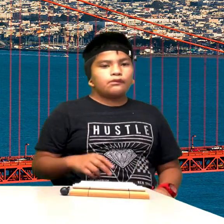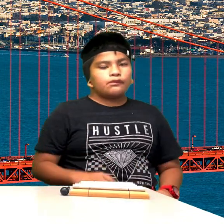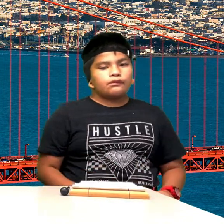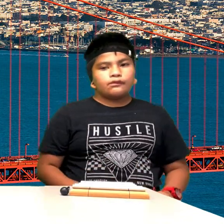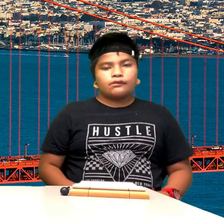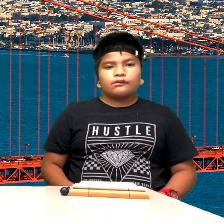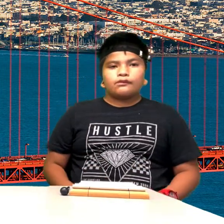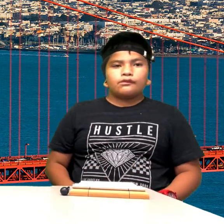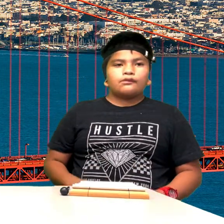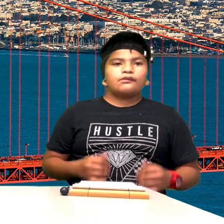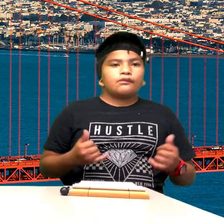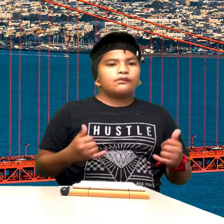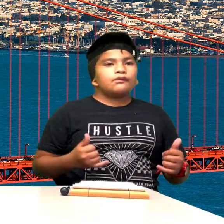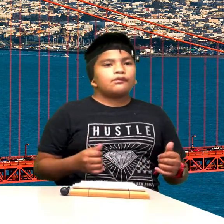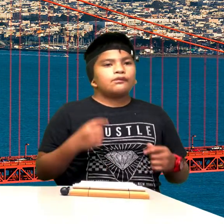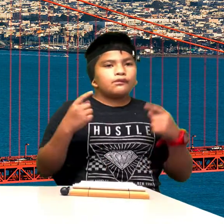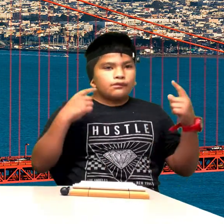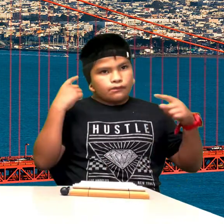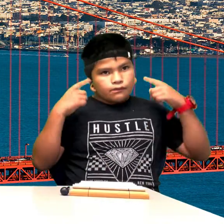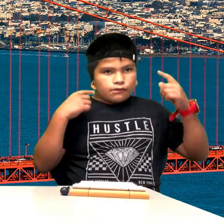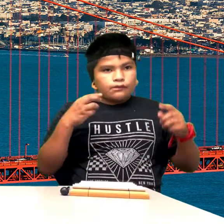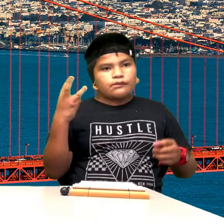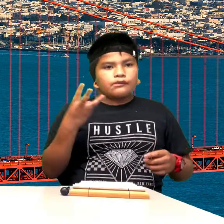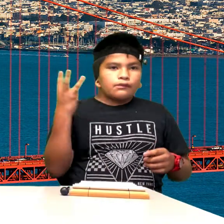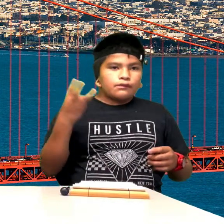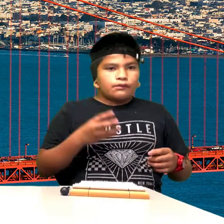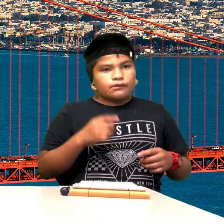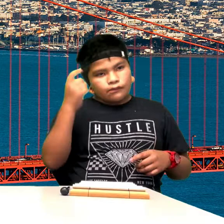And now a wacky Wednesday mind wrap for you.